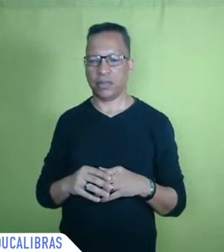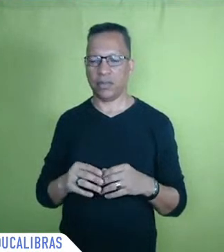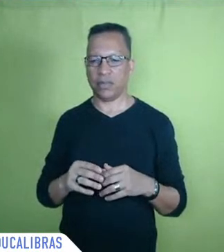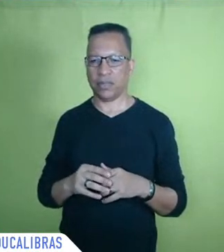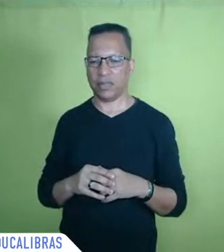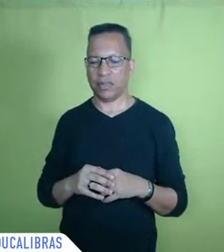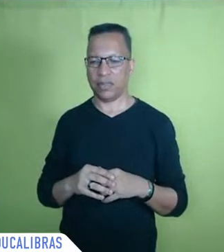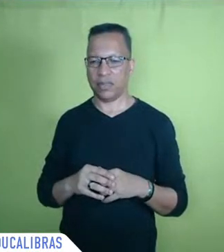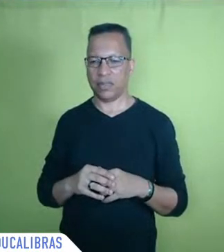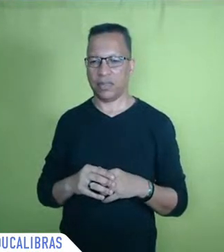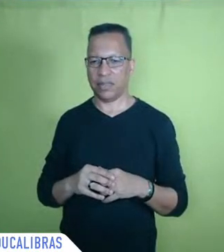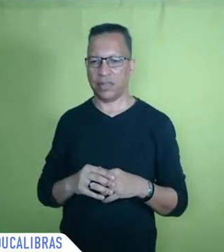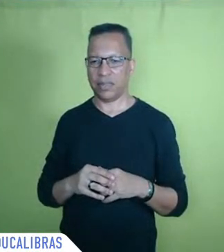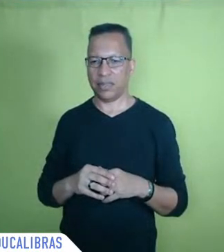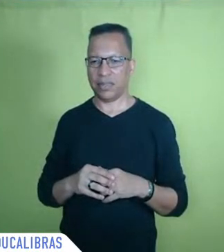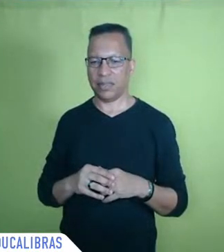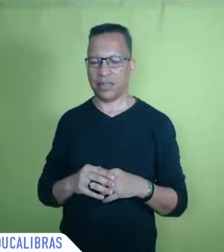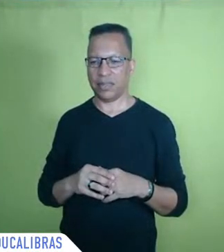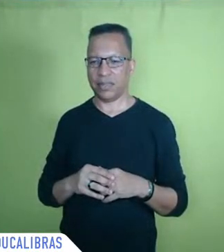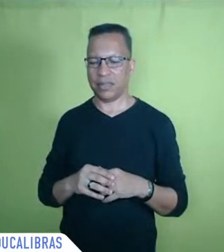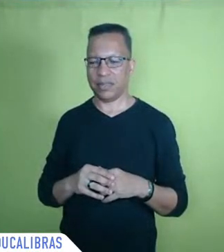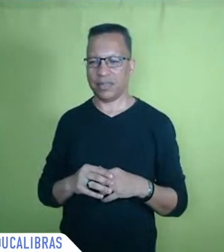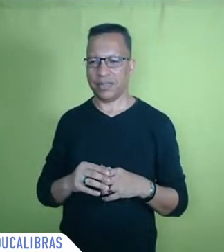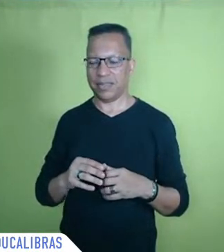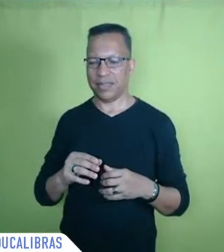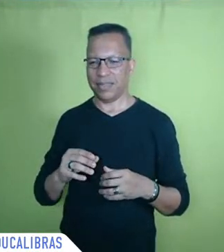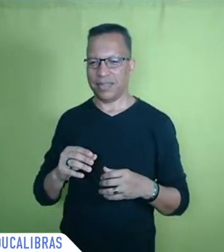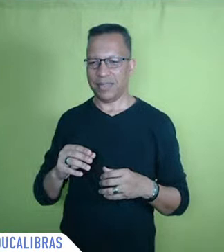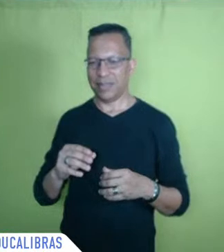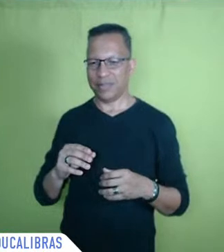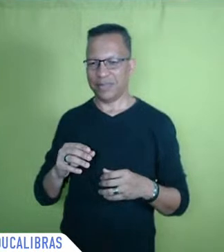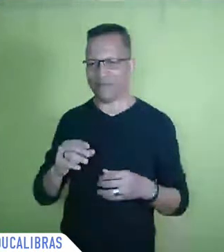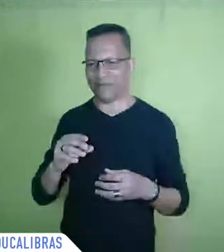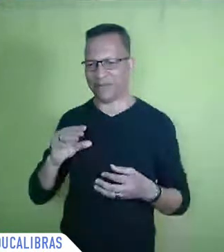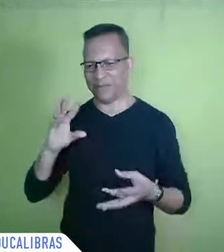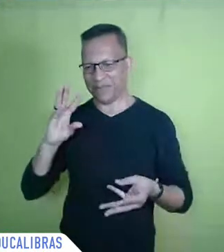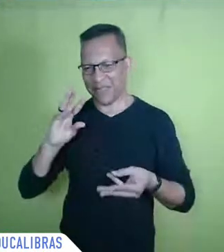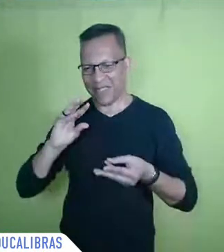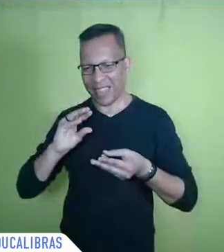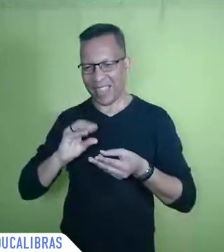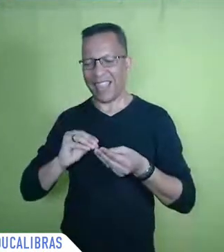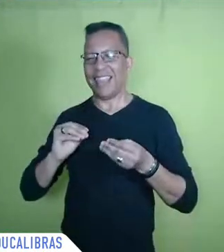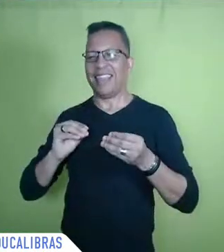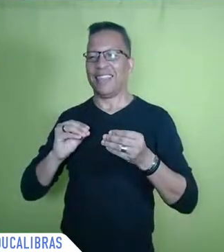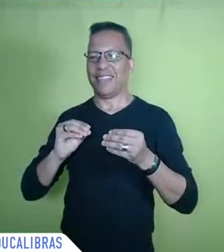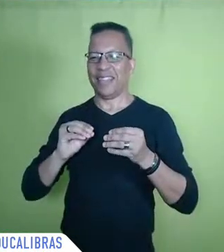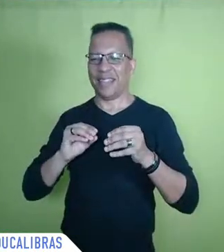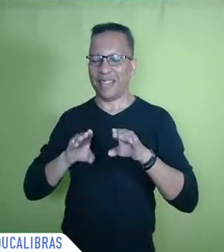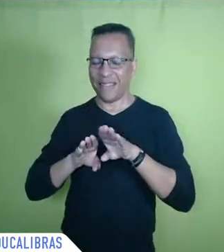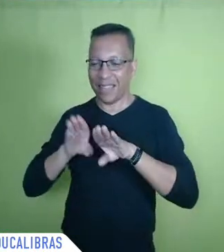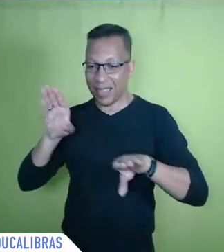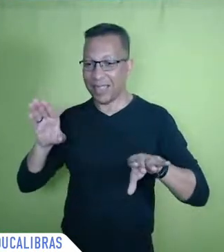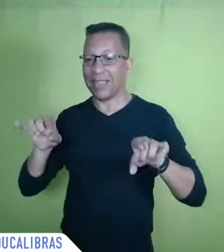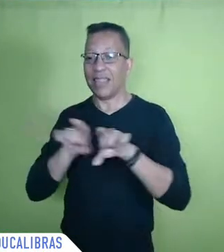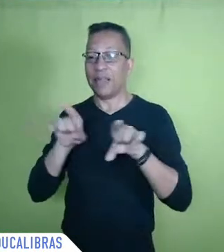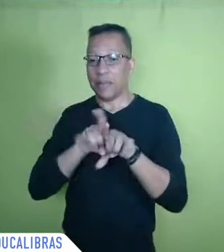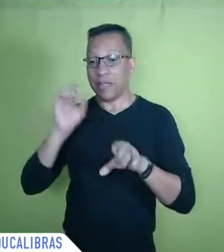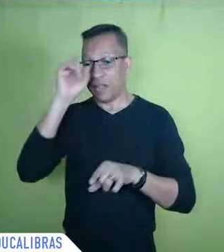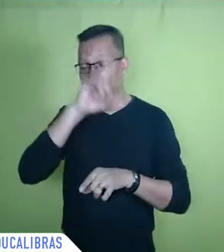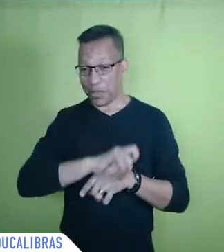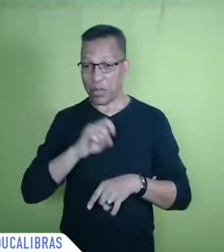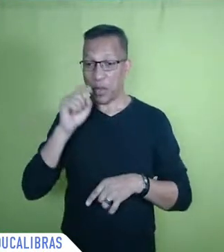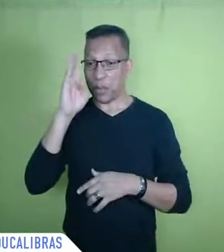Go back to Portuguese now. Thank you, Mark, who gave us a summary of the history